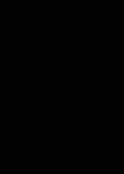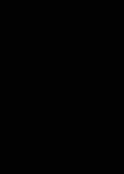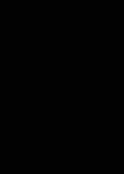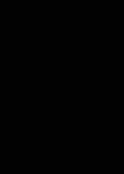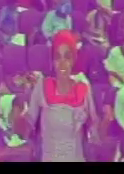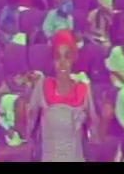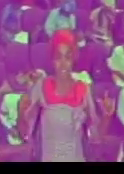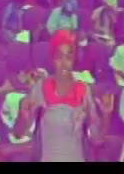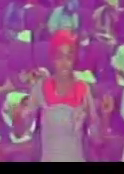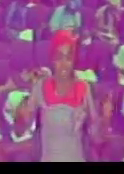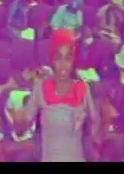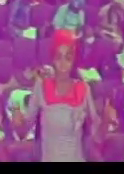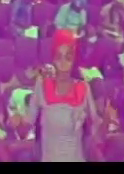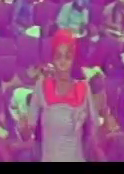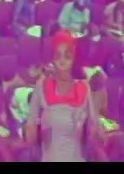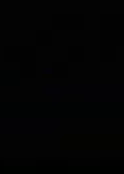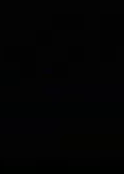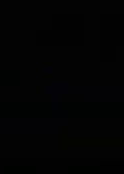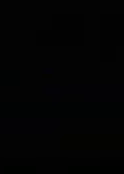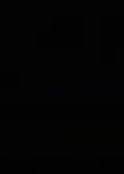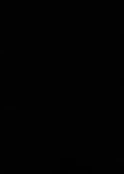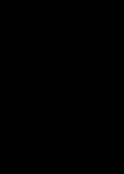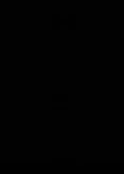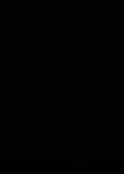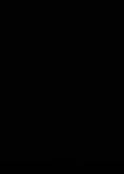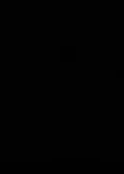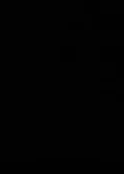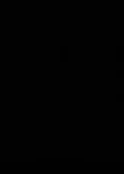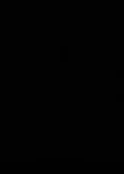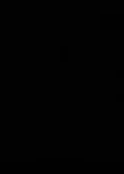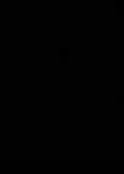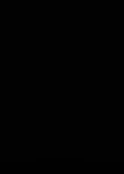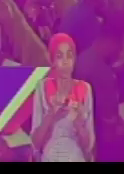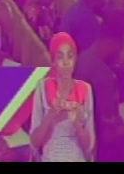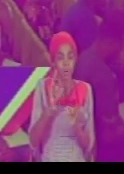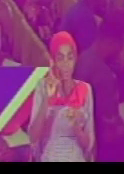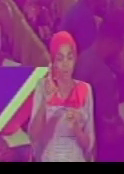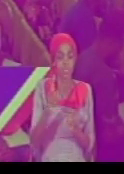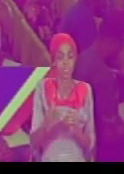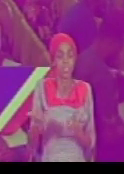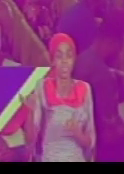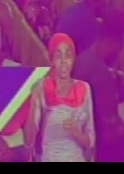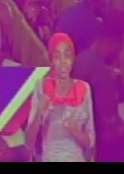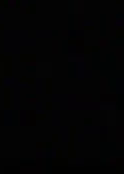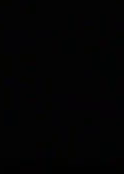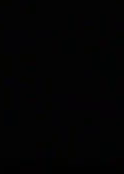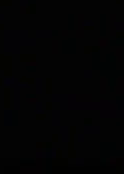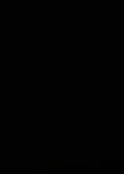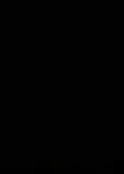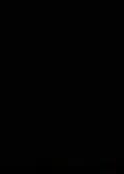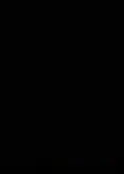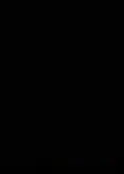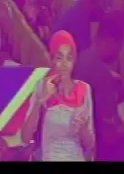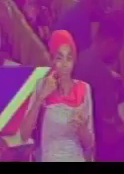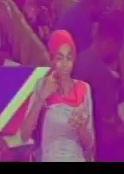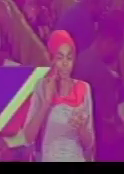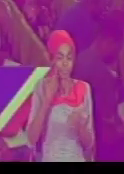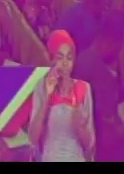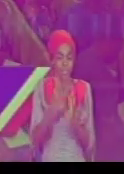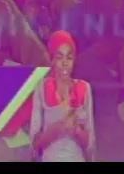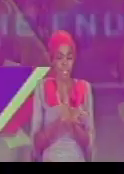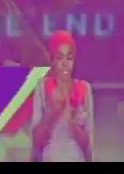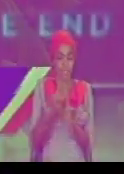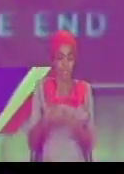Three things we're looking at. Number one, the beginning of dancing in praises. Number